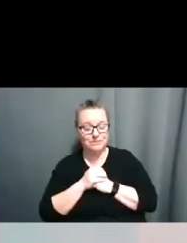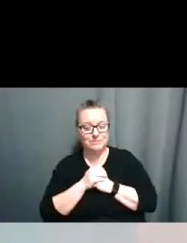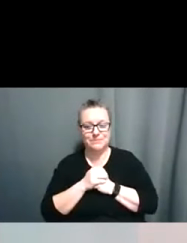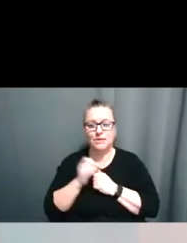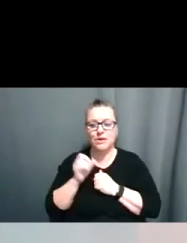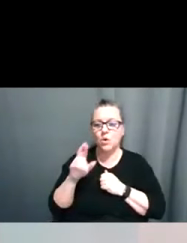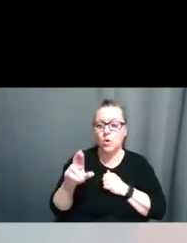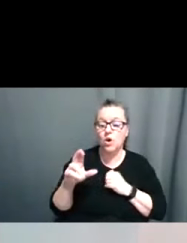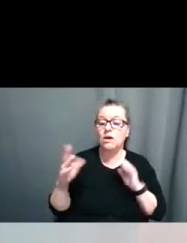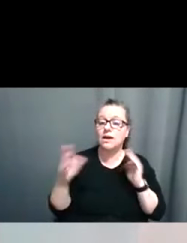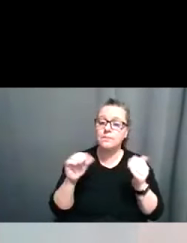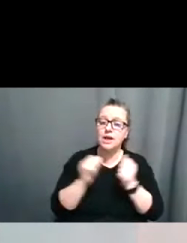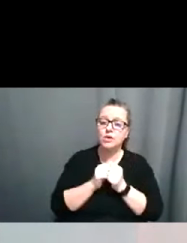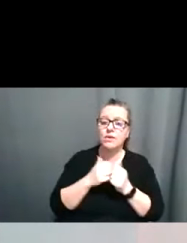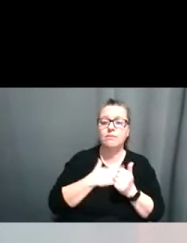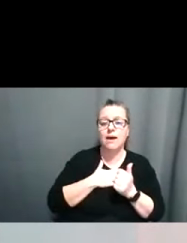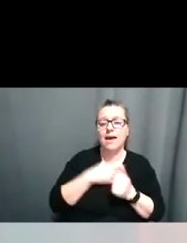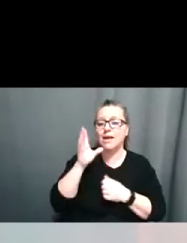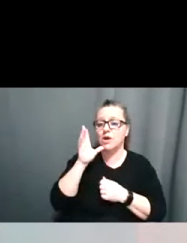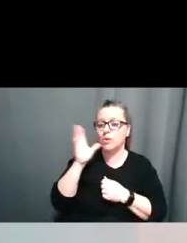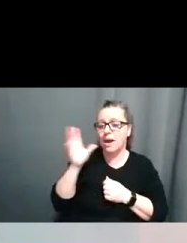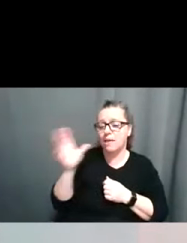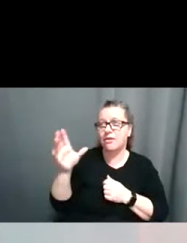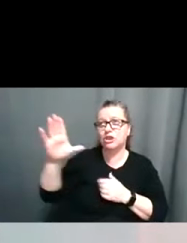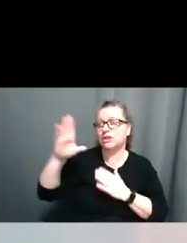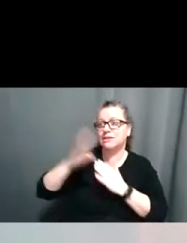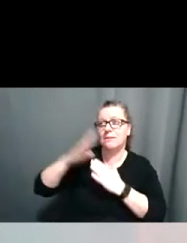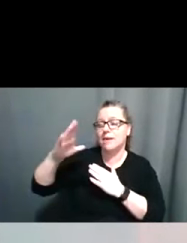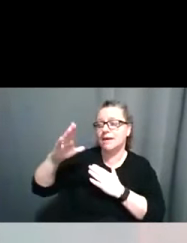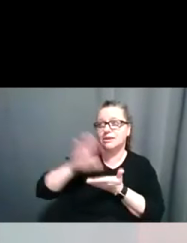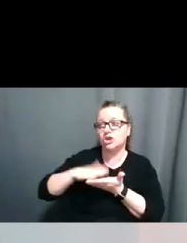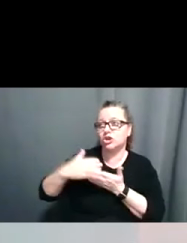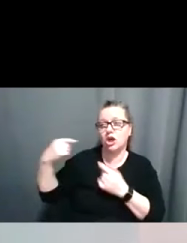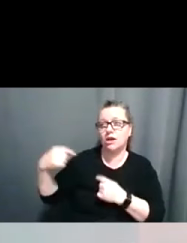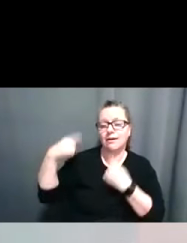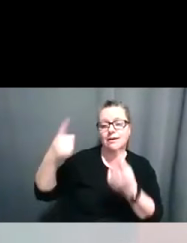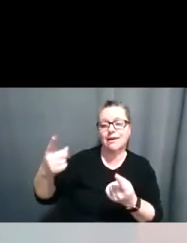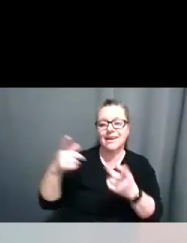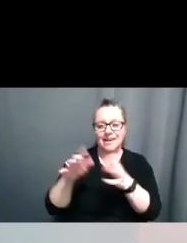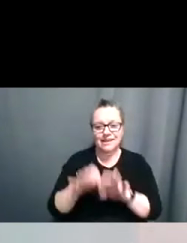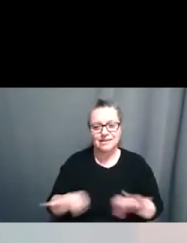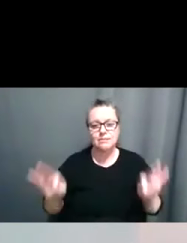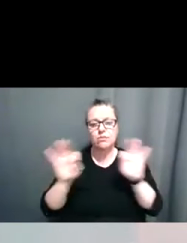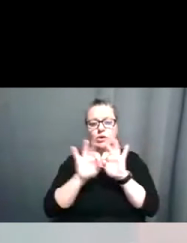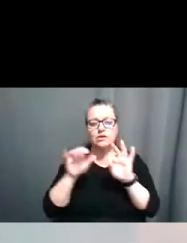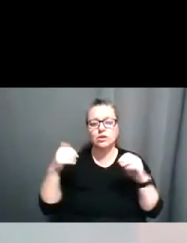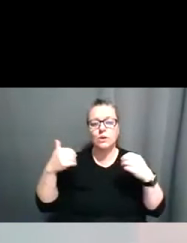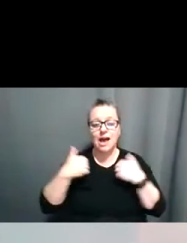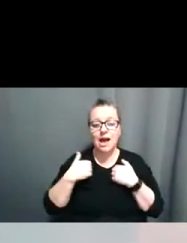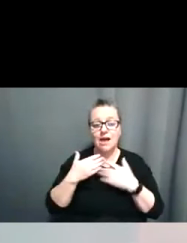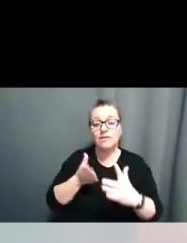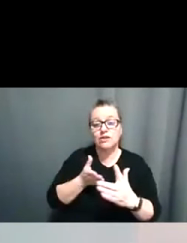or compared with my beloved grandmother, greatest cook of all. It's important to have transparency in